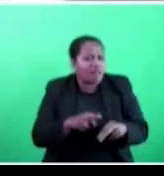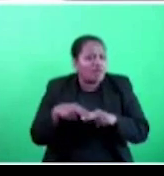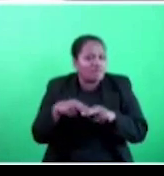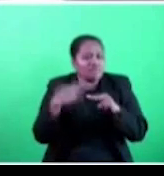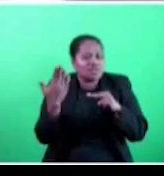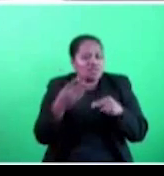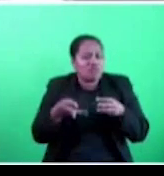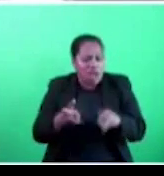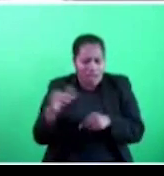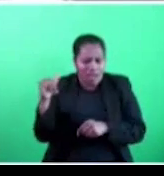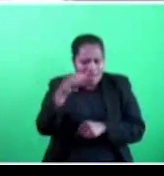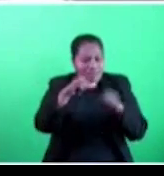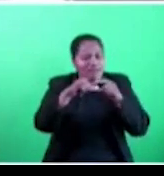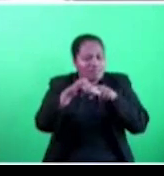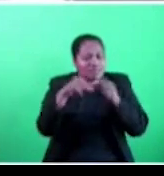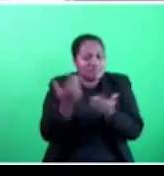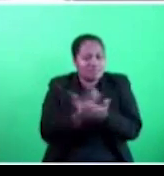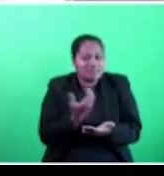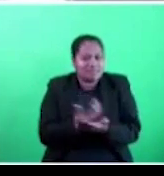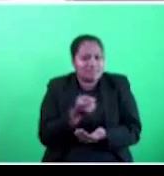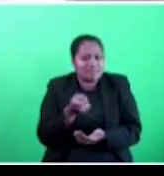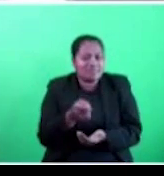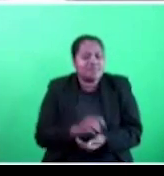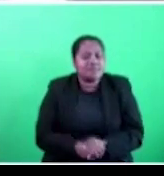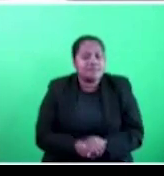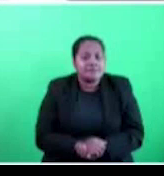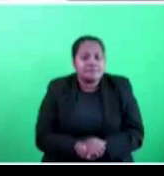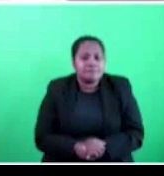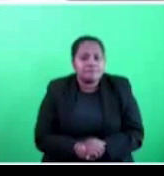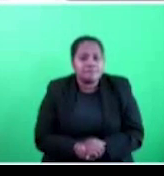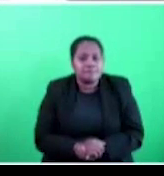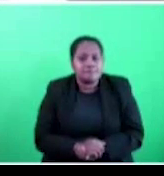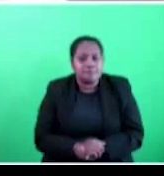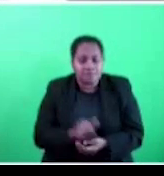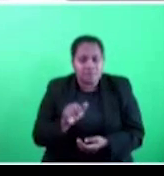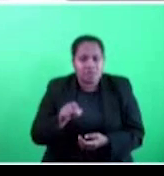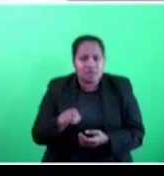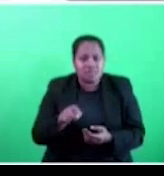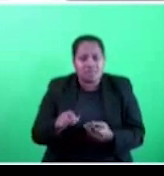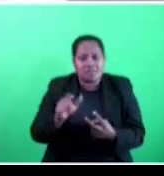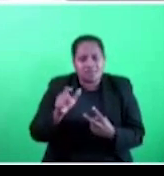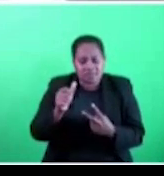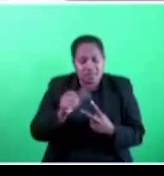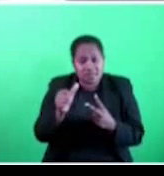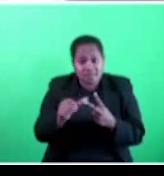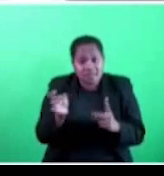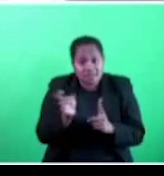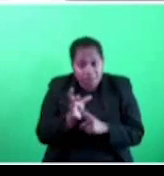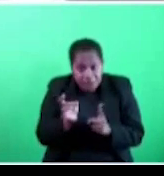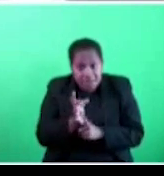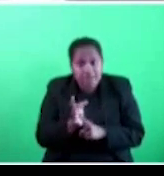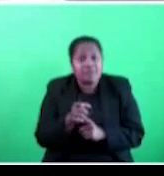cost deflection and the carbon footprint, which is also critically important. The A350s, Mr. Speaker, sir,